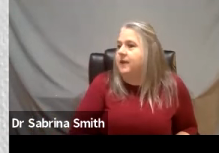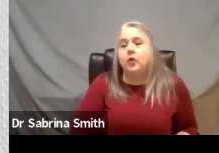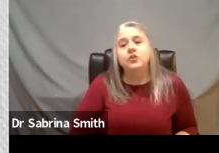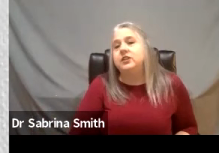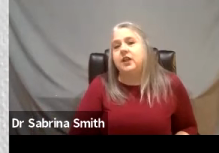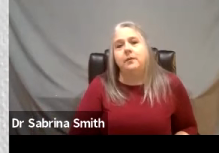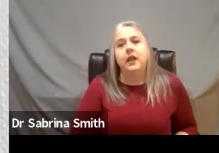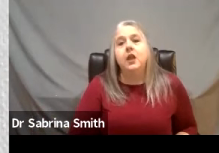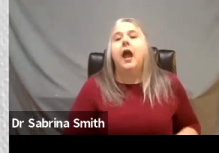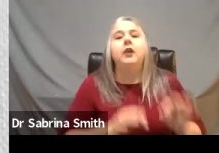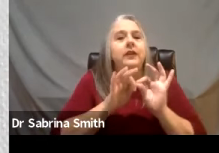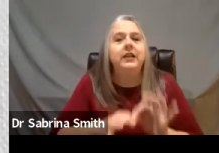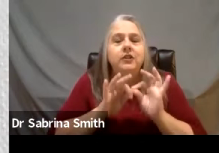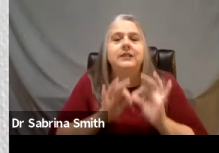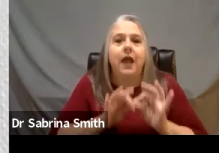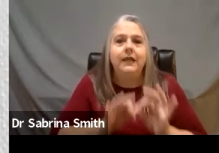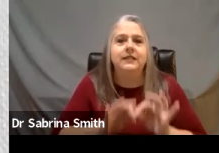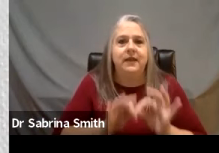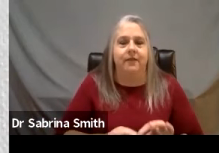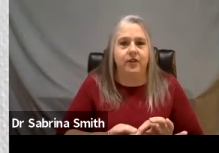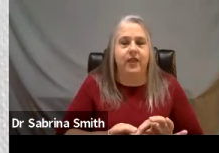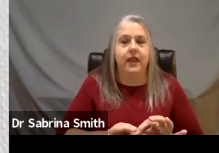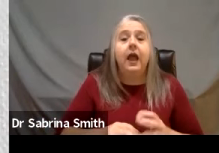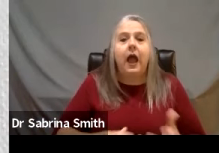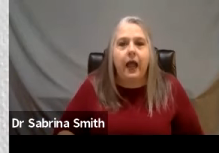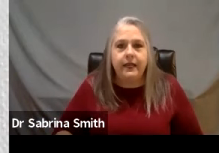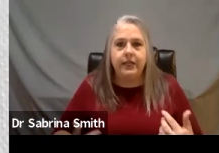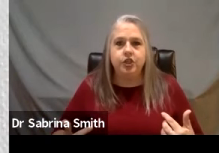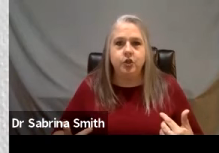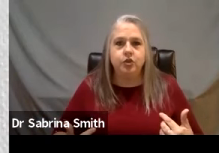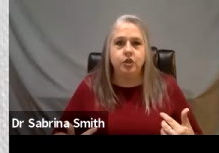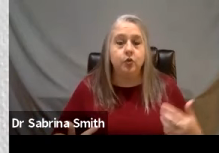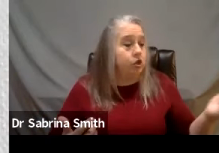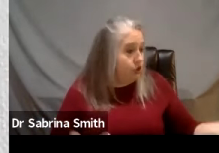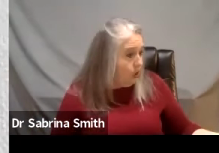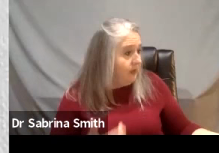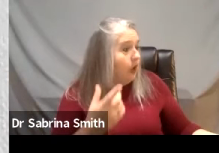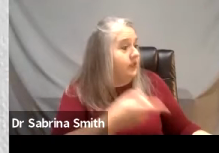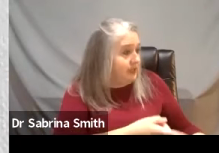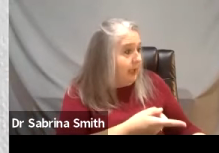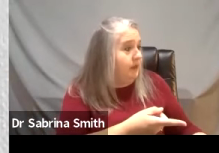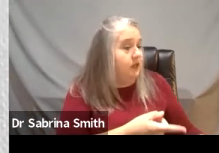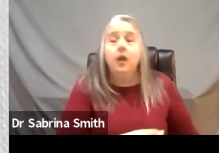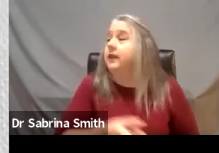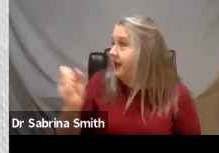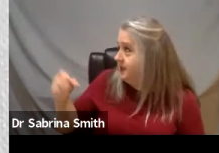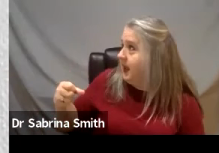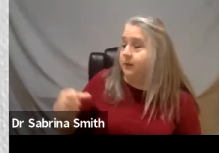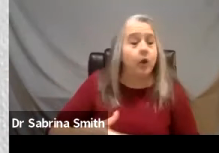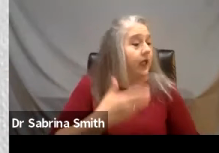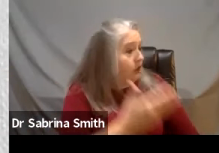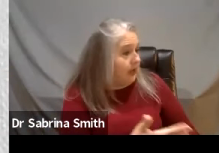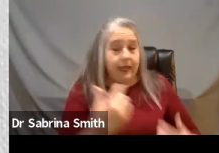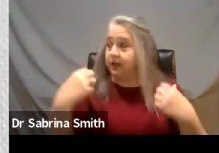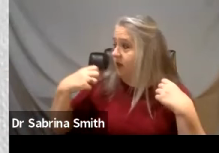don't tell me. I don't want you to tell me. I don't need you to sign to me everything. I need you to show me, oh, this happened? Yes, that